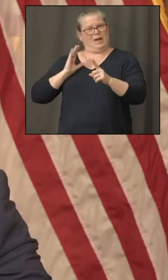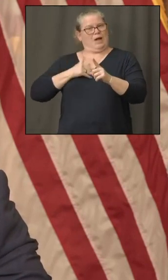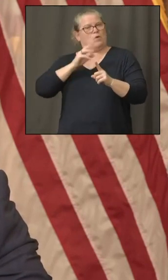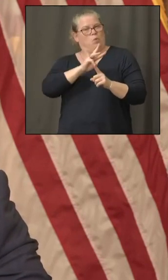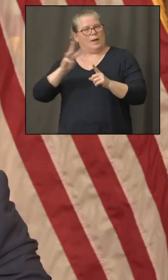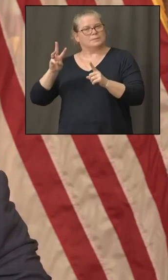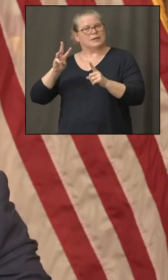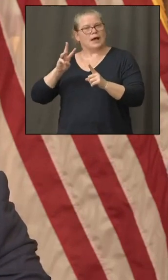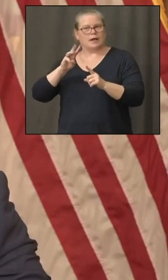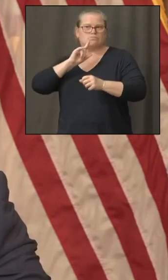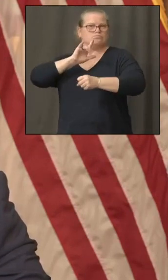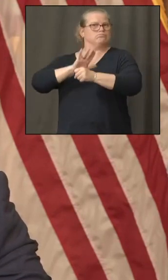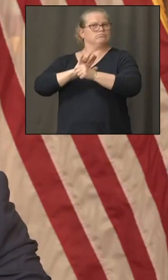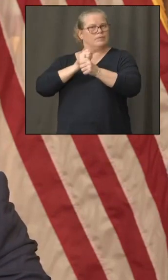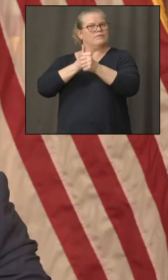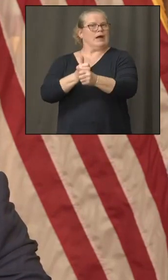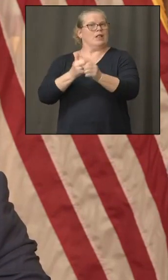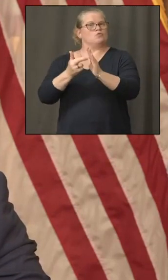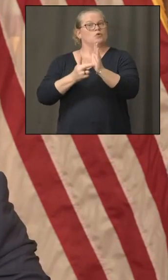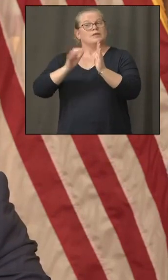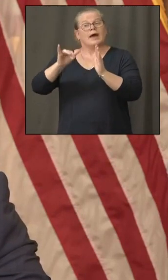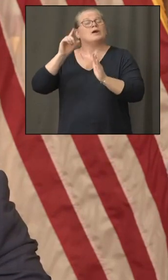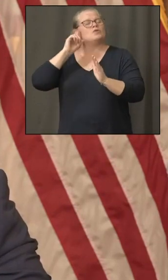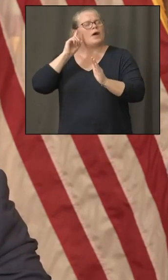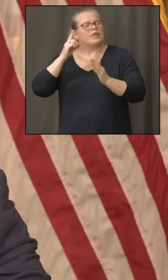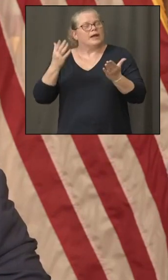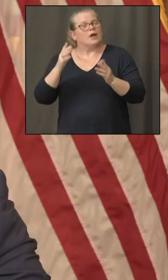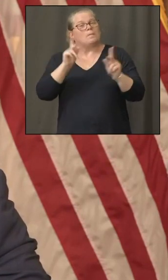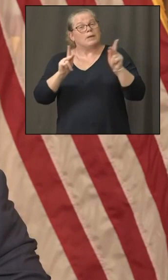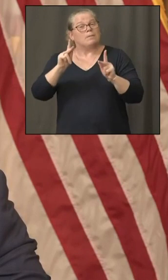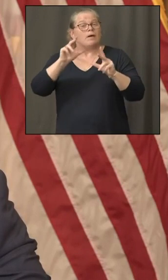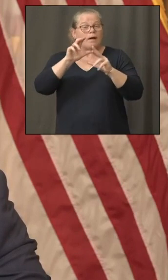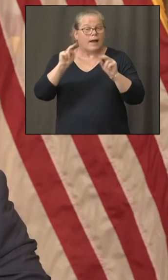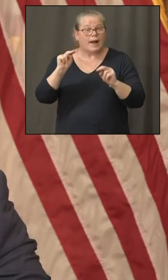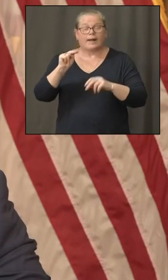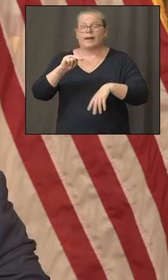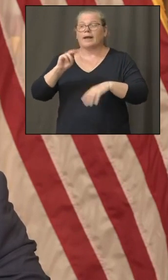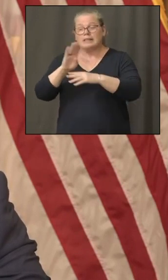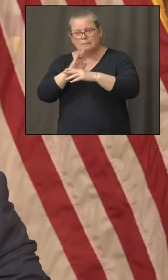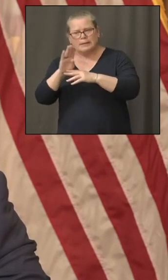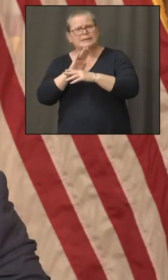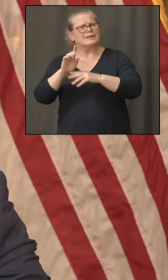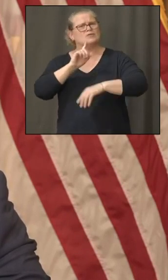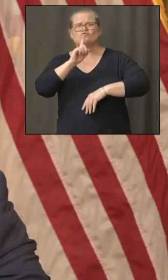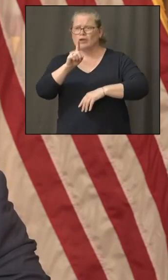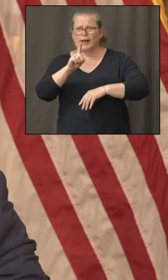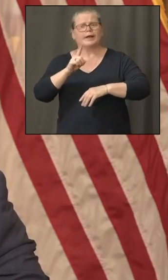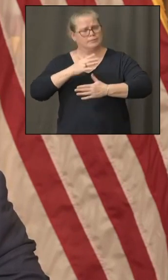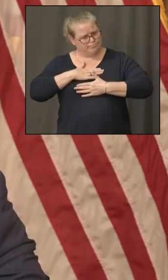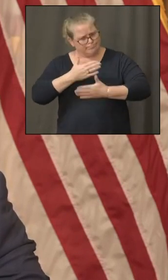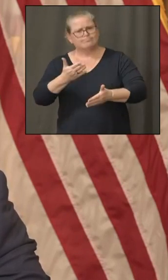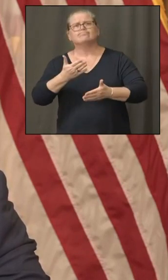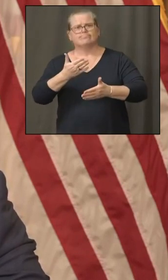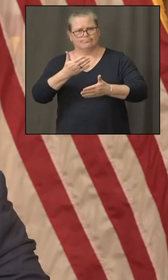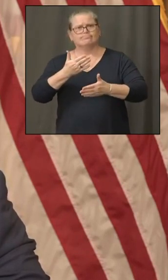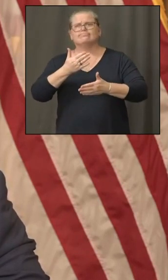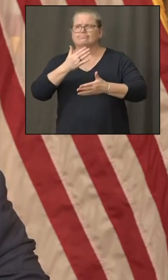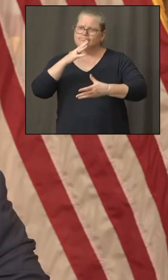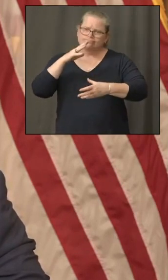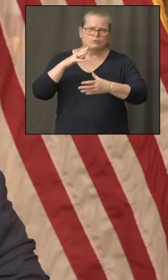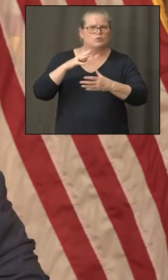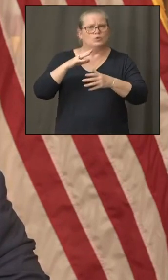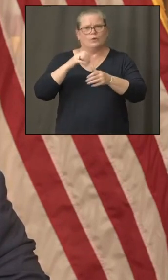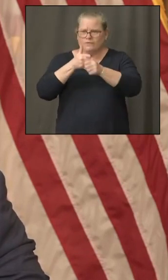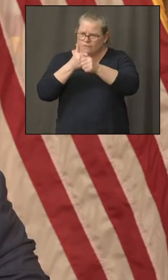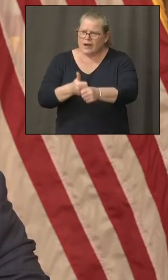So I think the people of Connecticut, the businesses of Connecticut, have really stepped up, and it shows overall in our COVID response and in our COVID